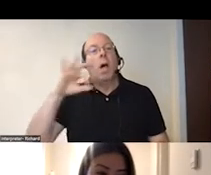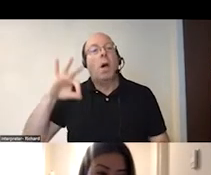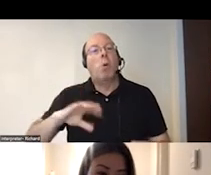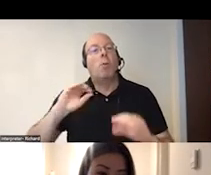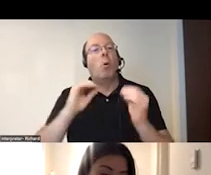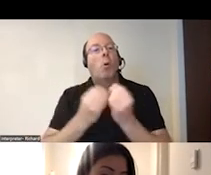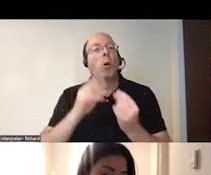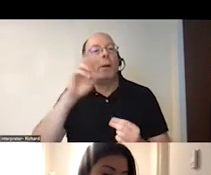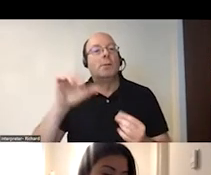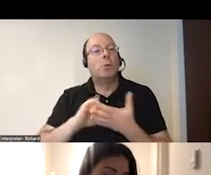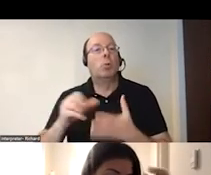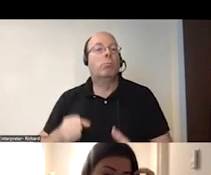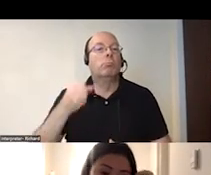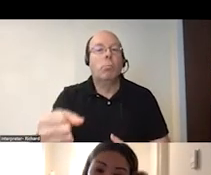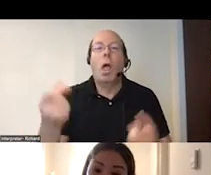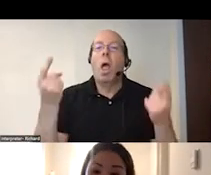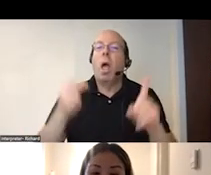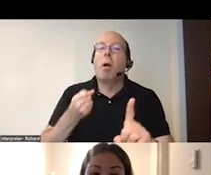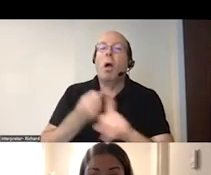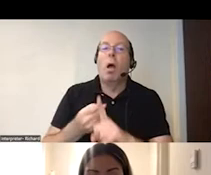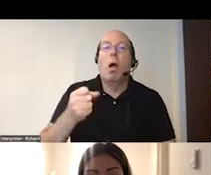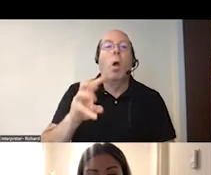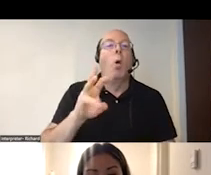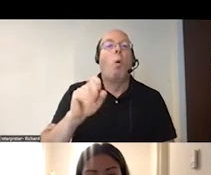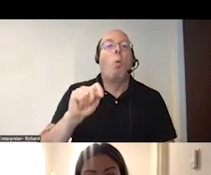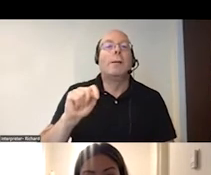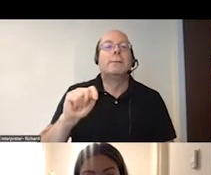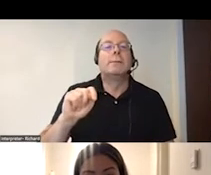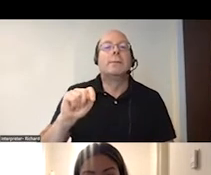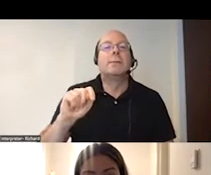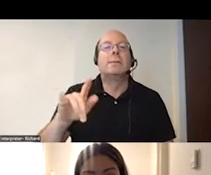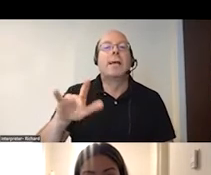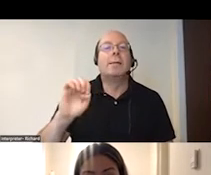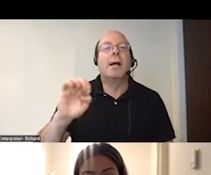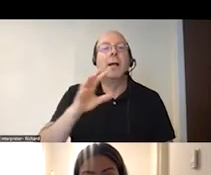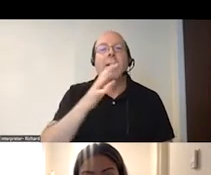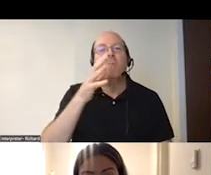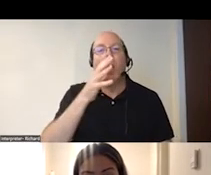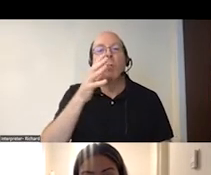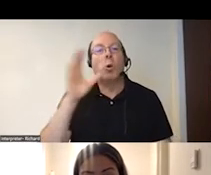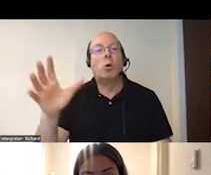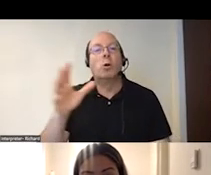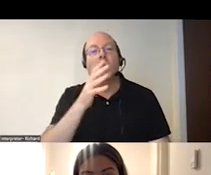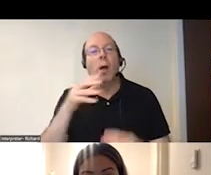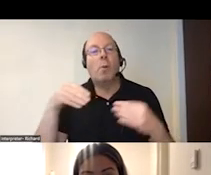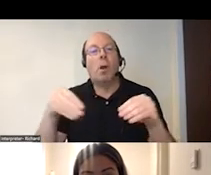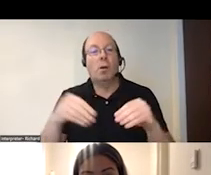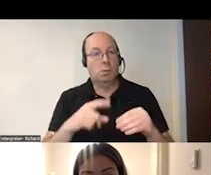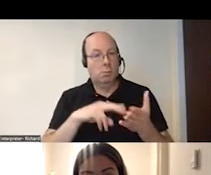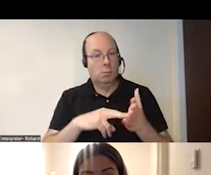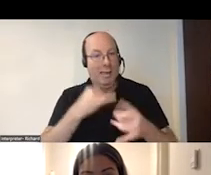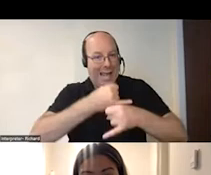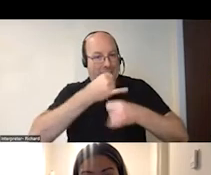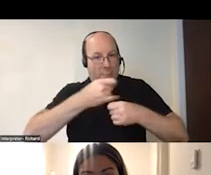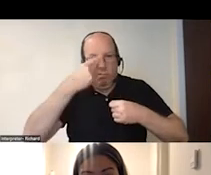around Rochester, and mine just happened to be with the Westside Farmers Market, which is literally right across the river from campus.